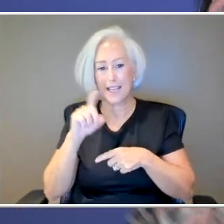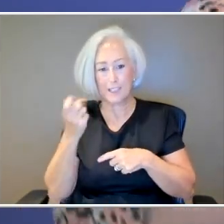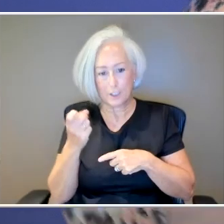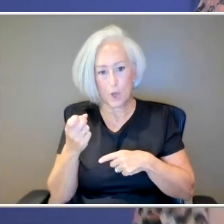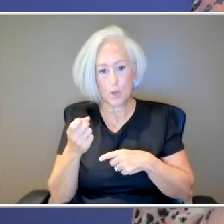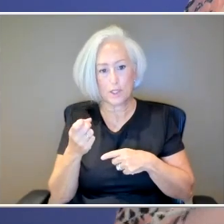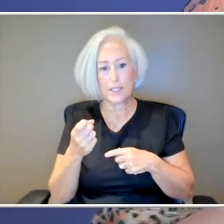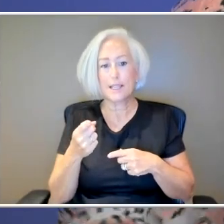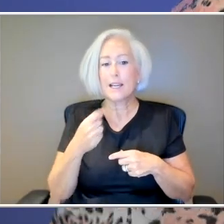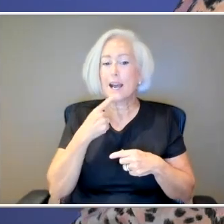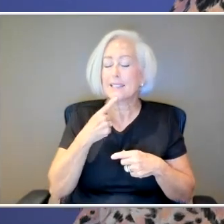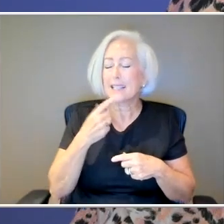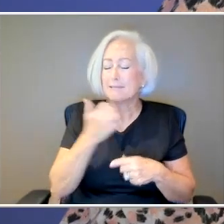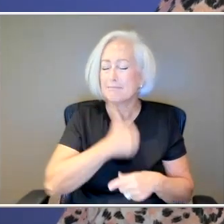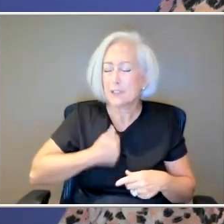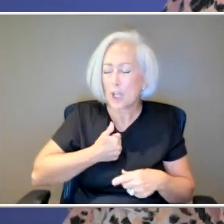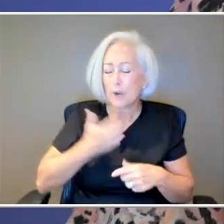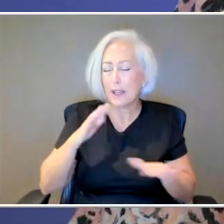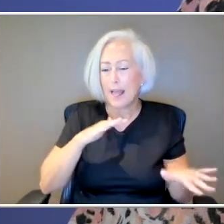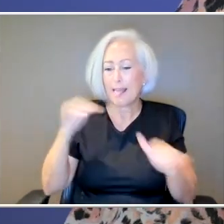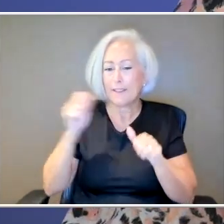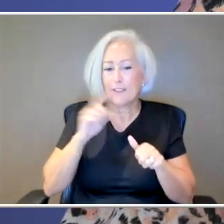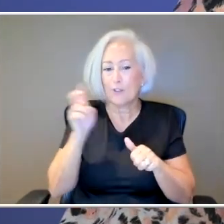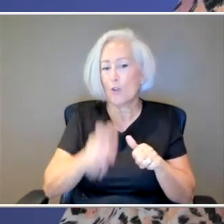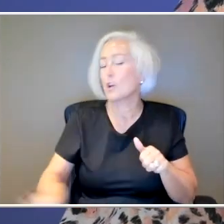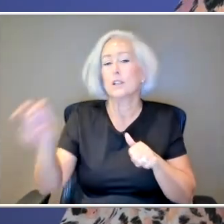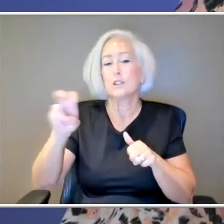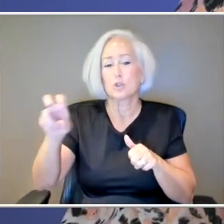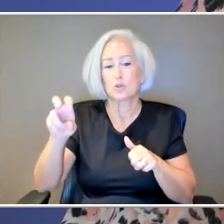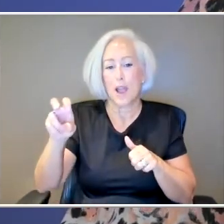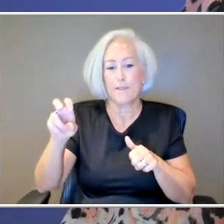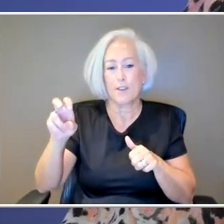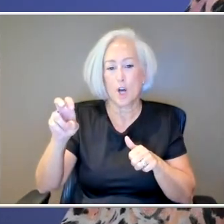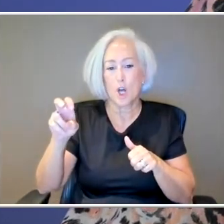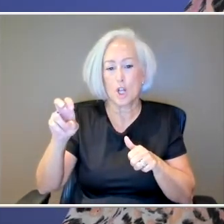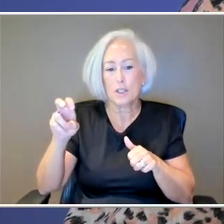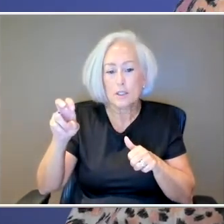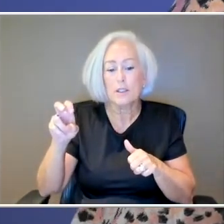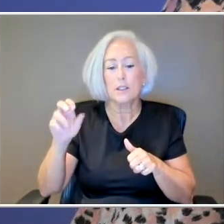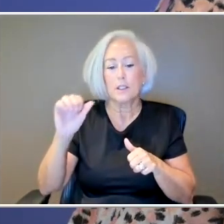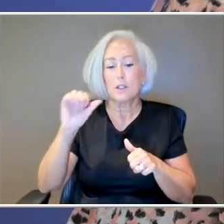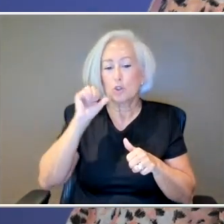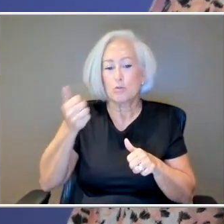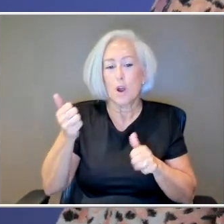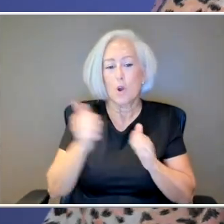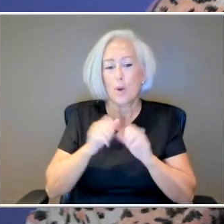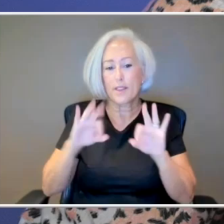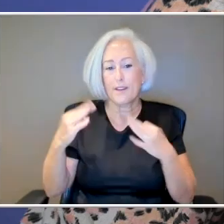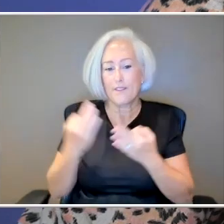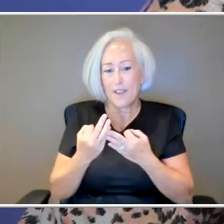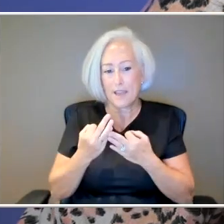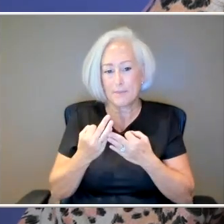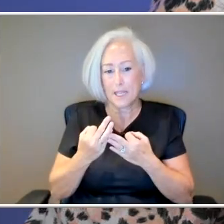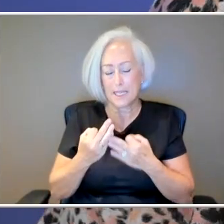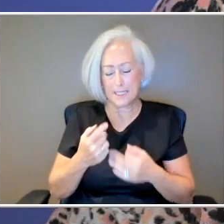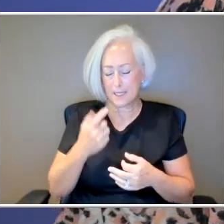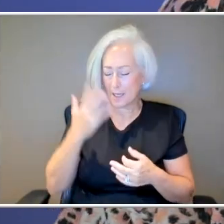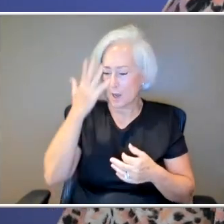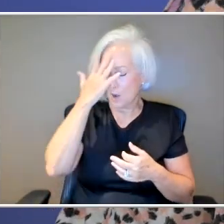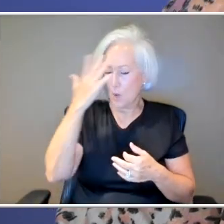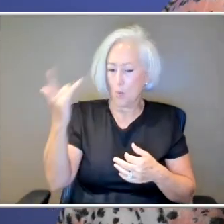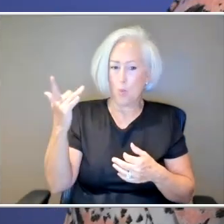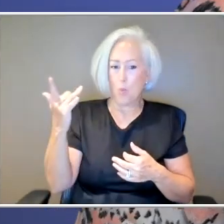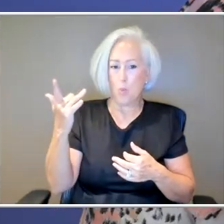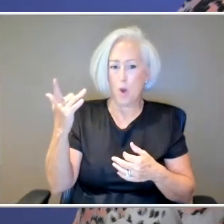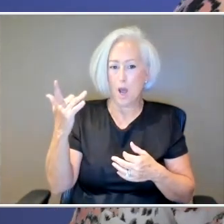family. What are the referrals for? And she's like, oh, honey, has no one told you? I was like, told